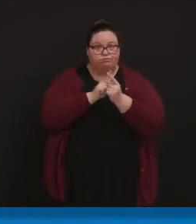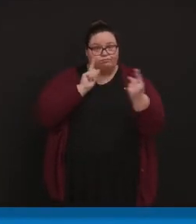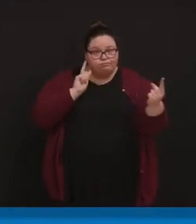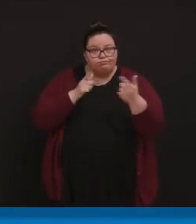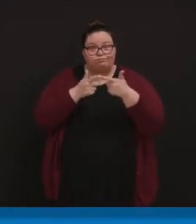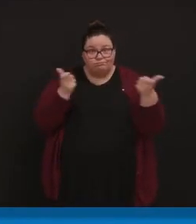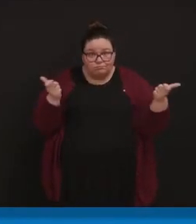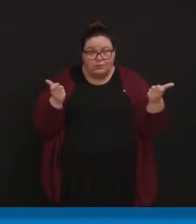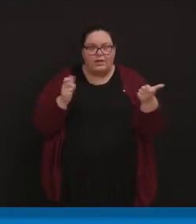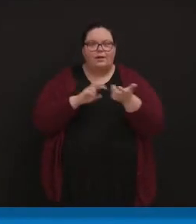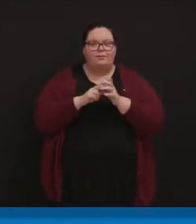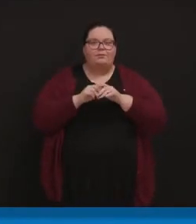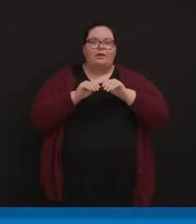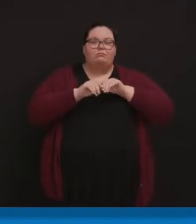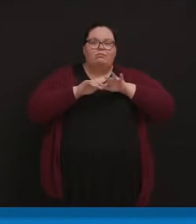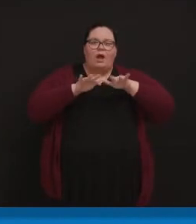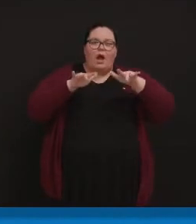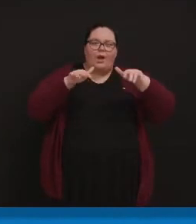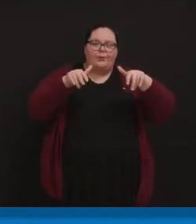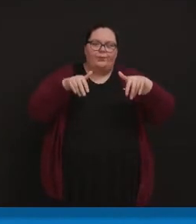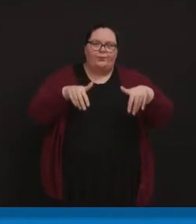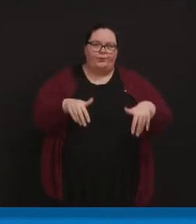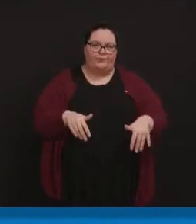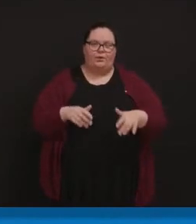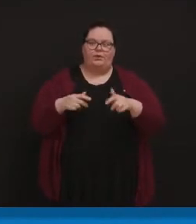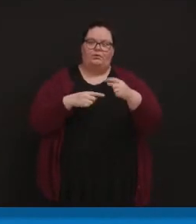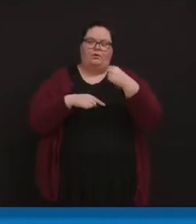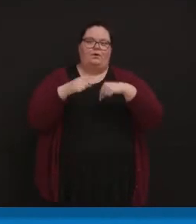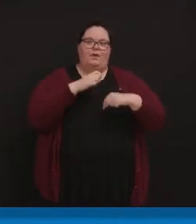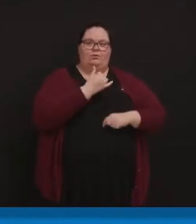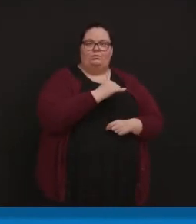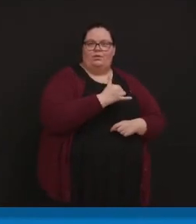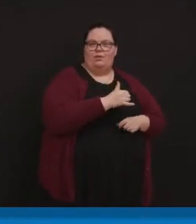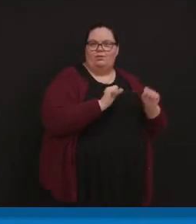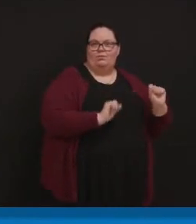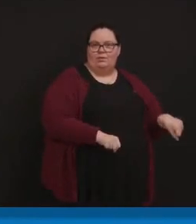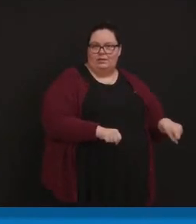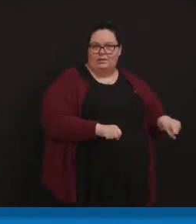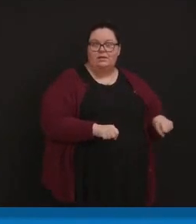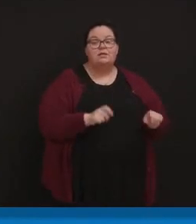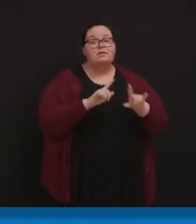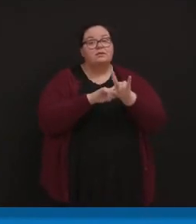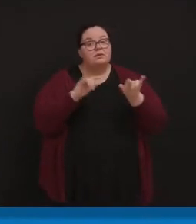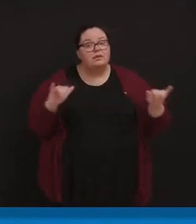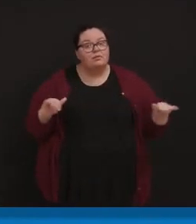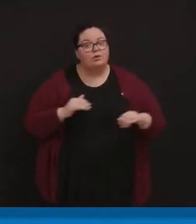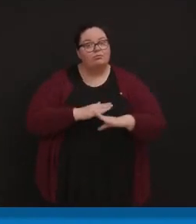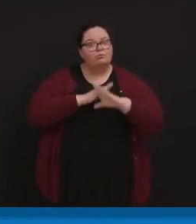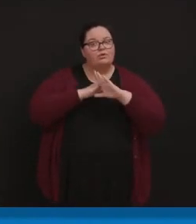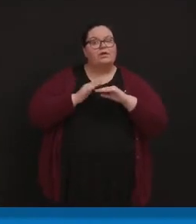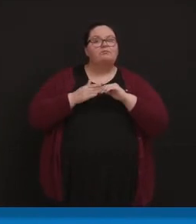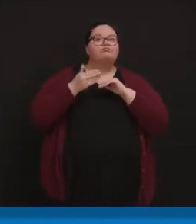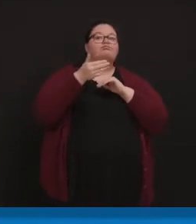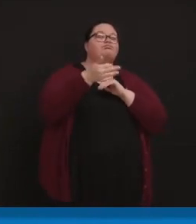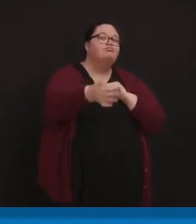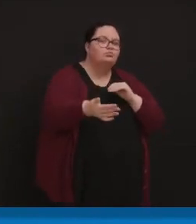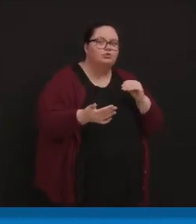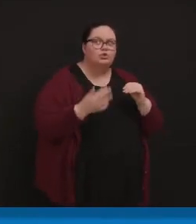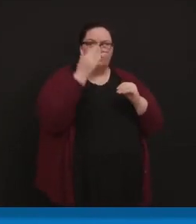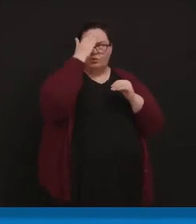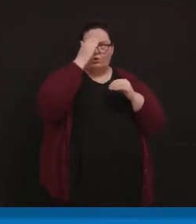of this outbreak and putting our province back into the path of recovery. It also will protect us against future outbreaks,